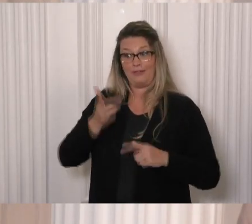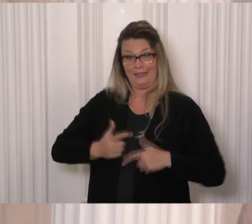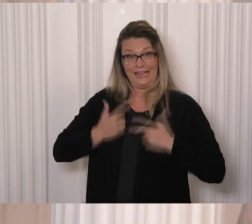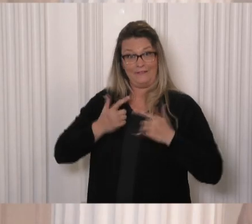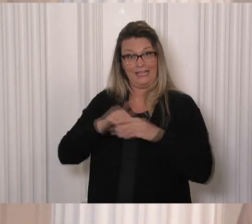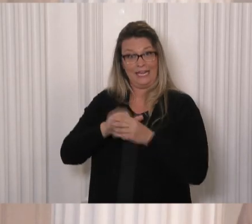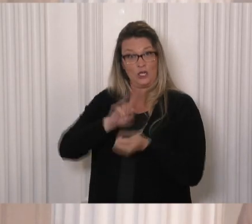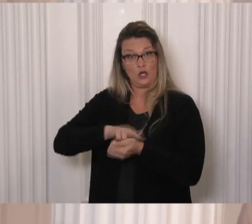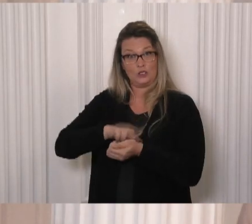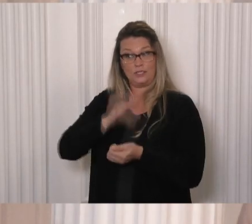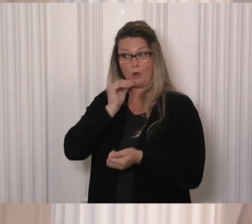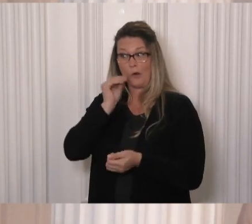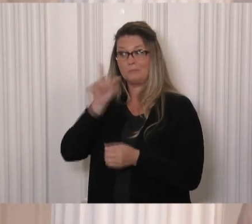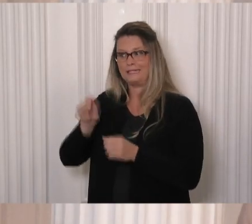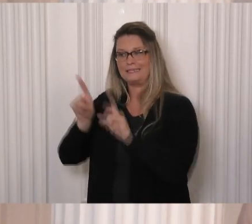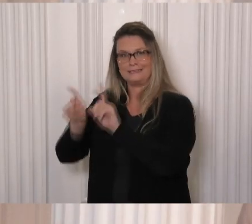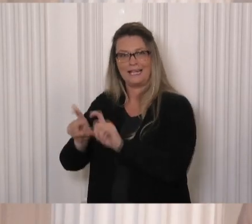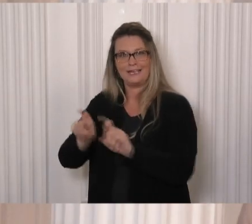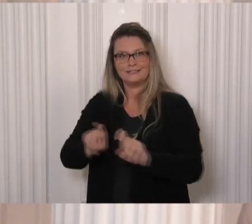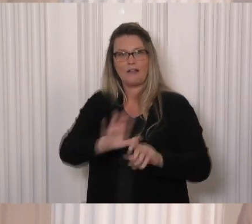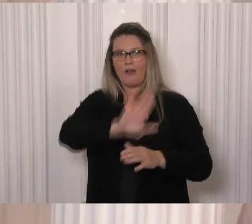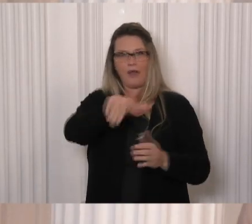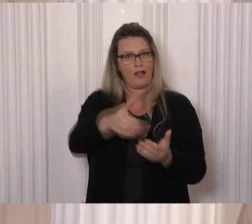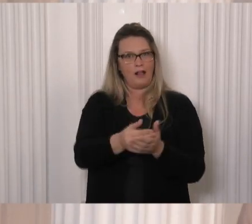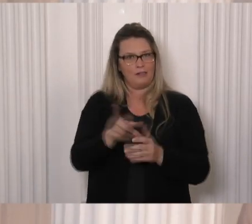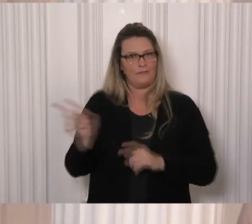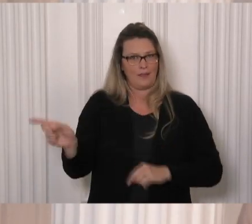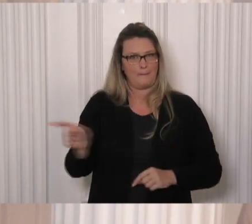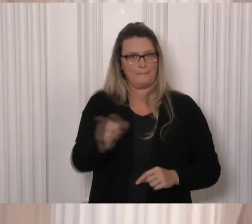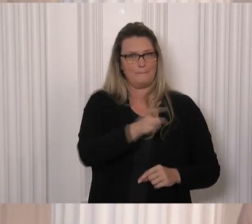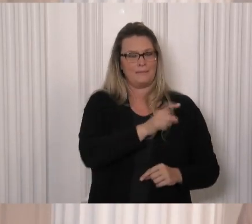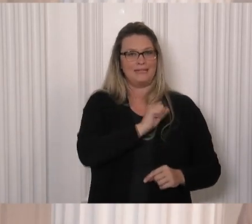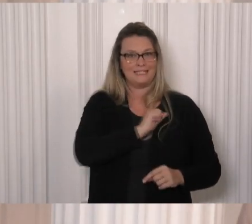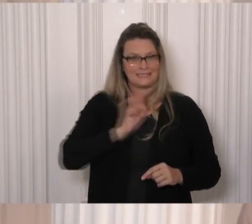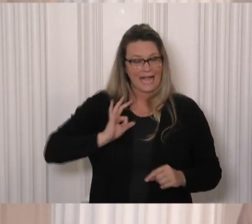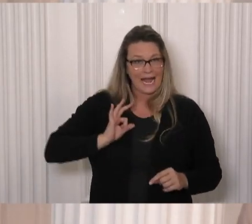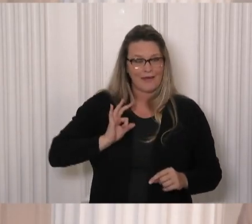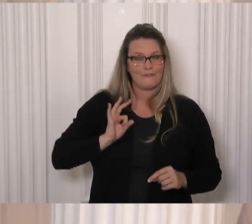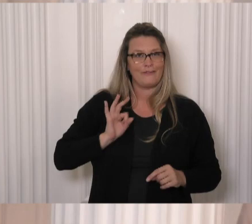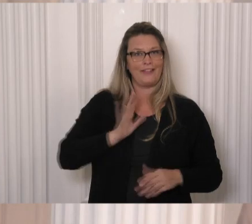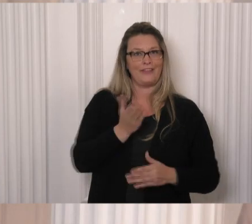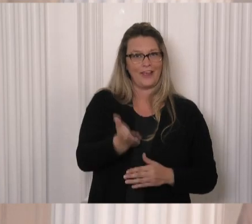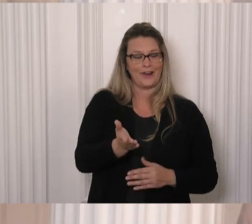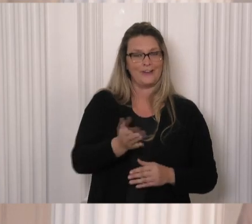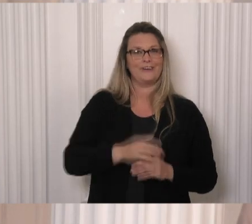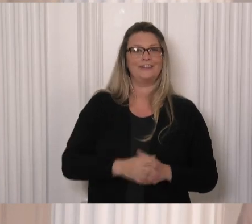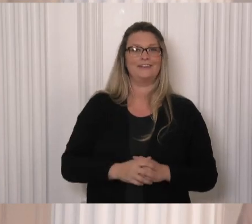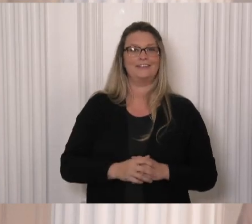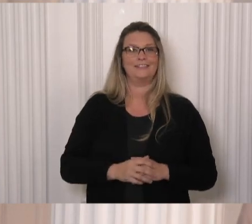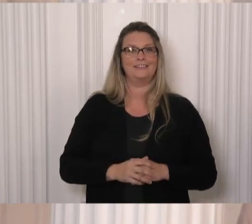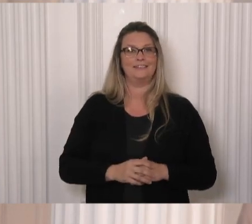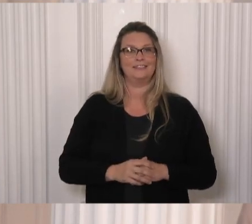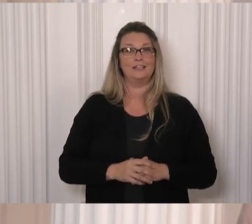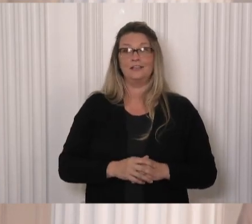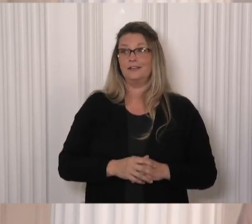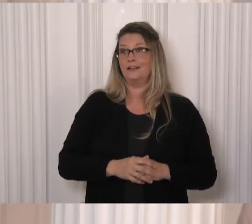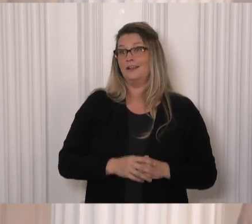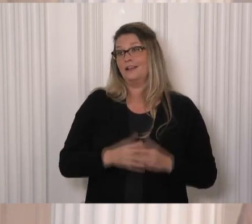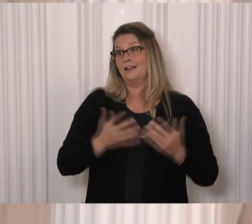the residents that you need to test, you test the staff that may have been in contact with the